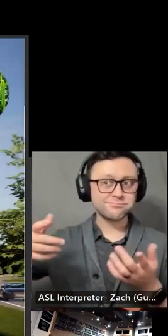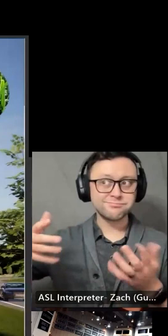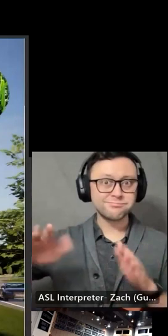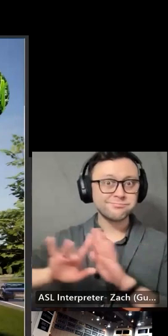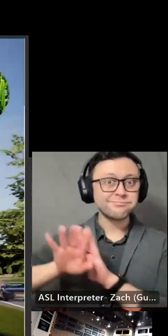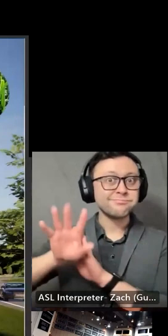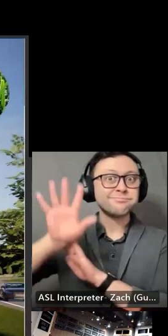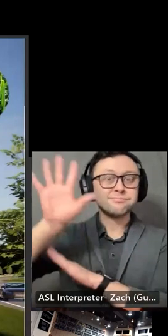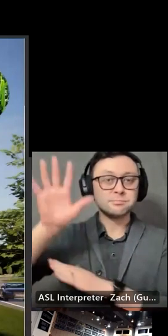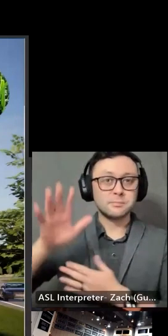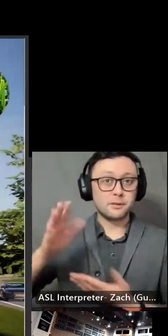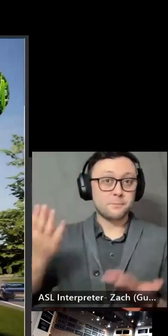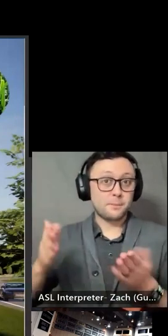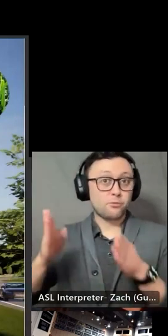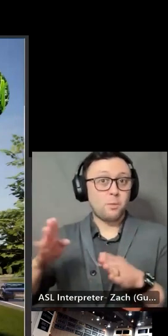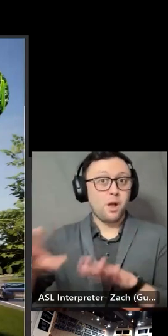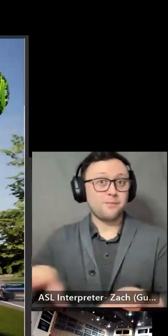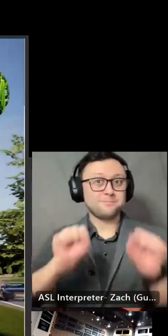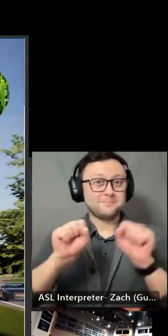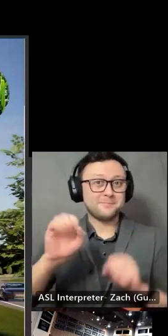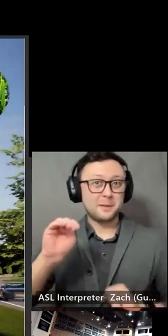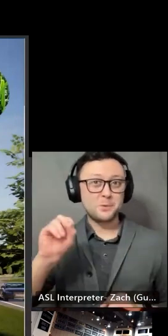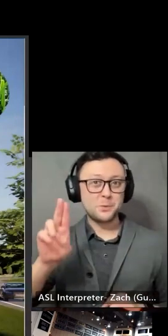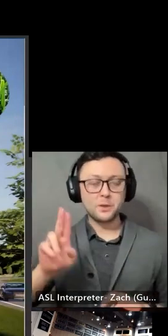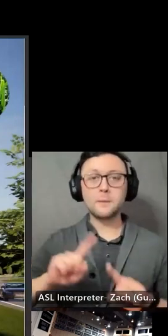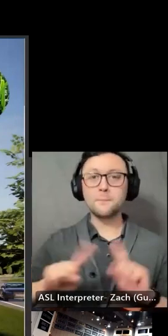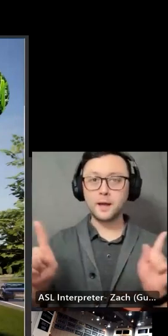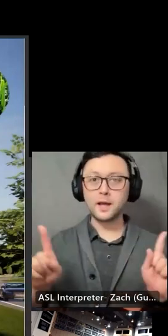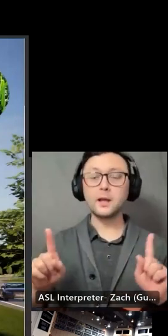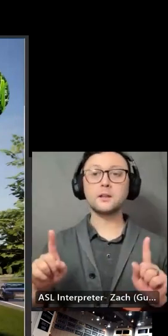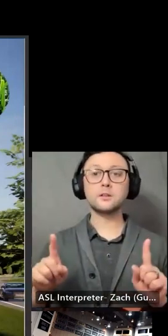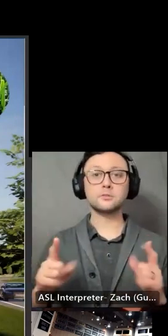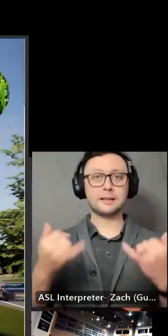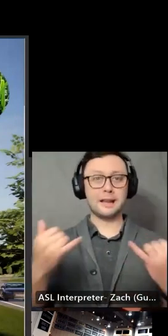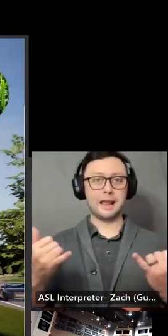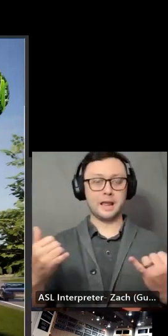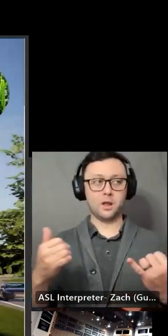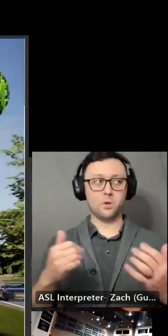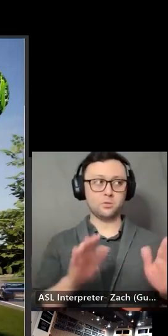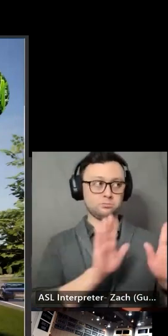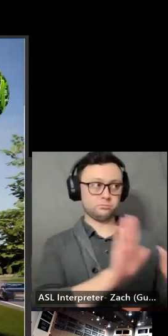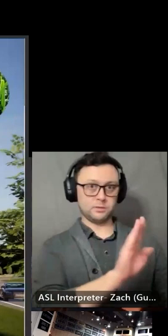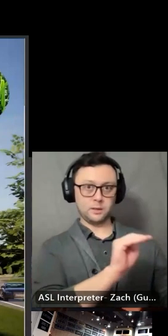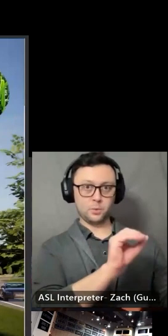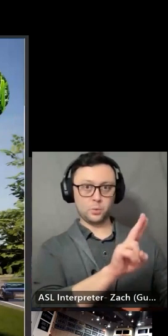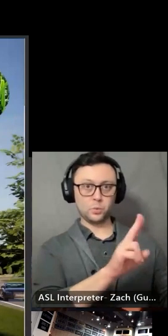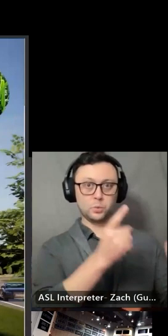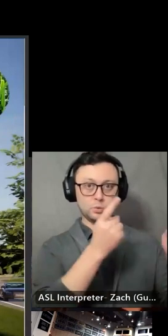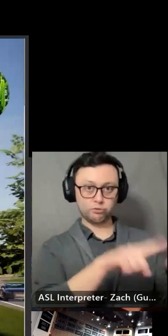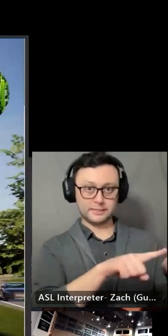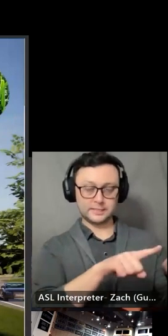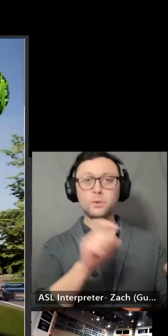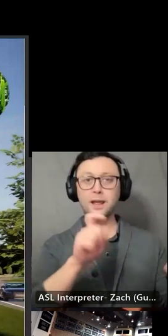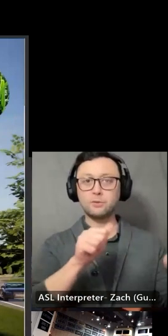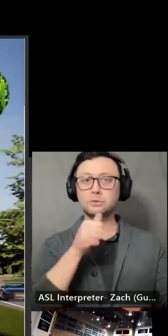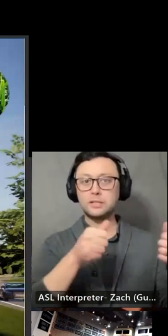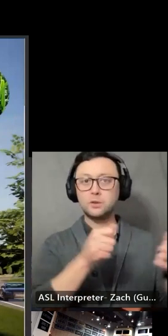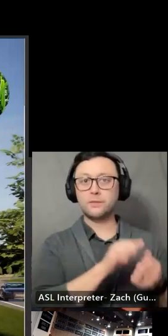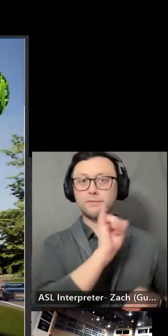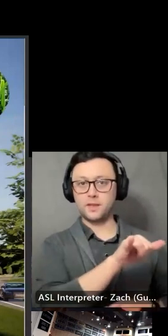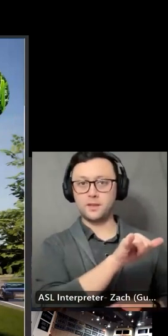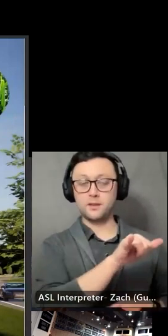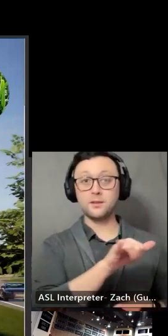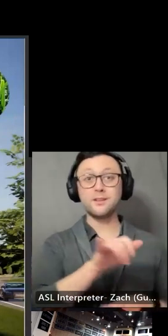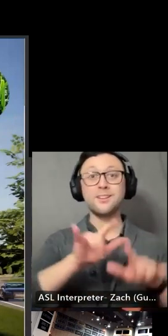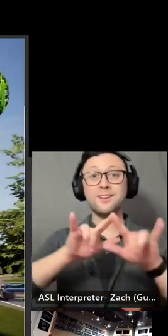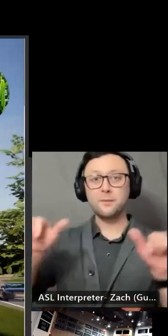our place. I don't know. But the reality becomes we're dealing with the here and the now. But we also have to deal with the past. You know, somebody says to me